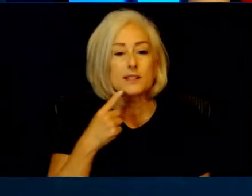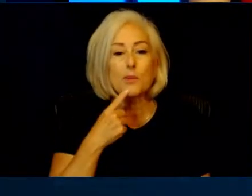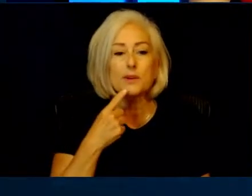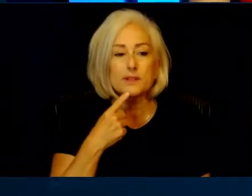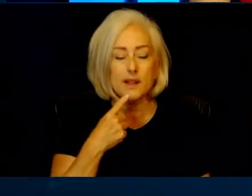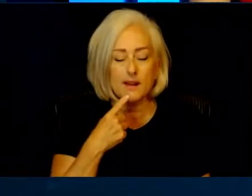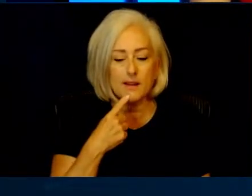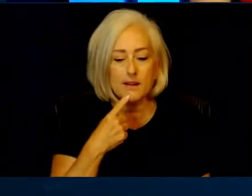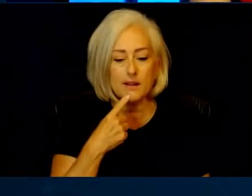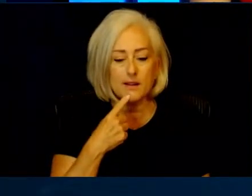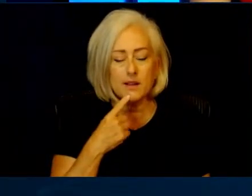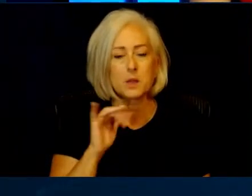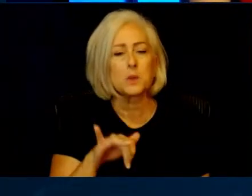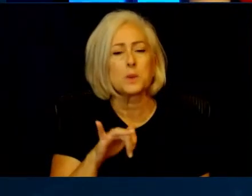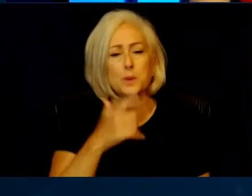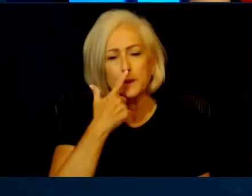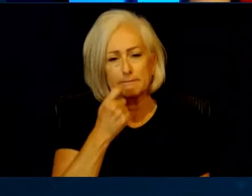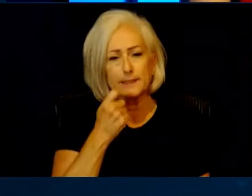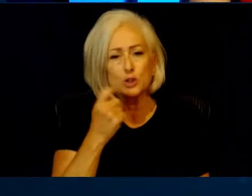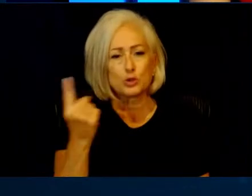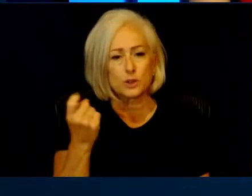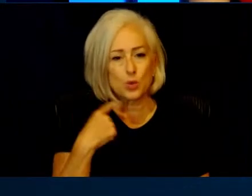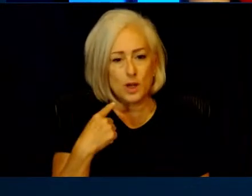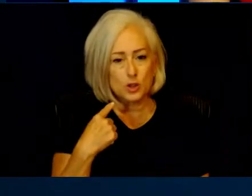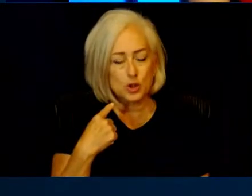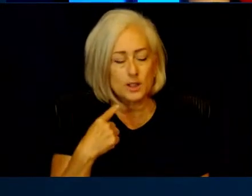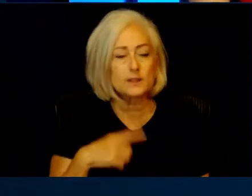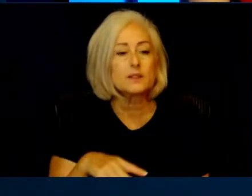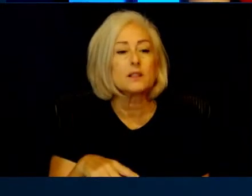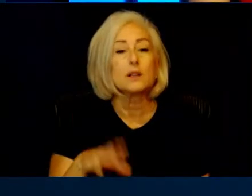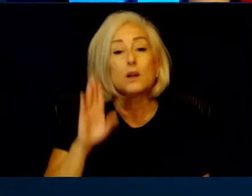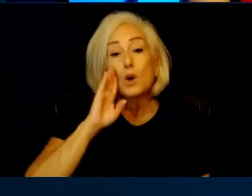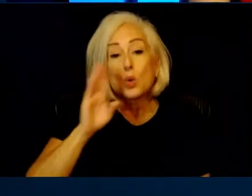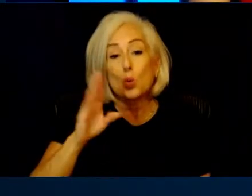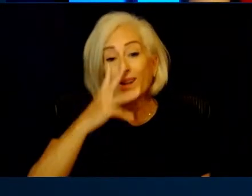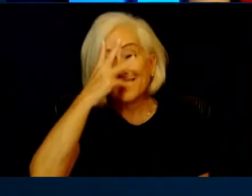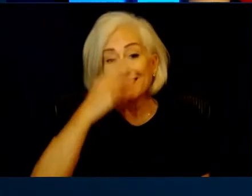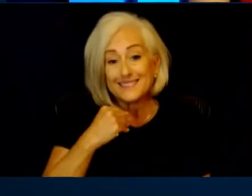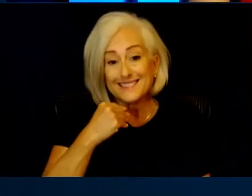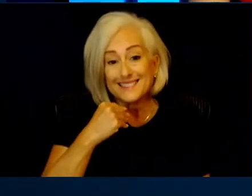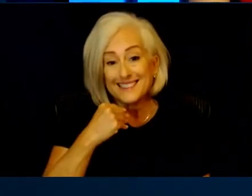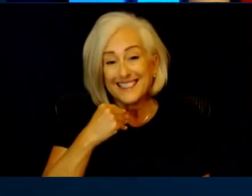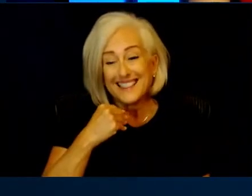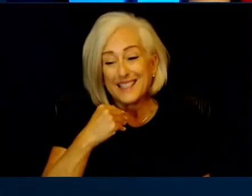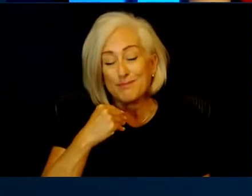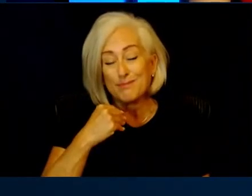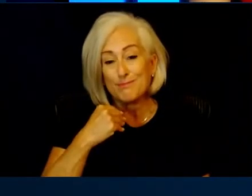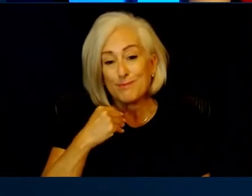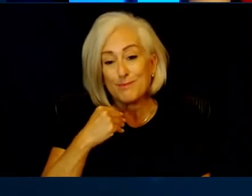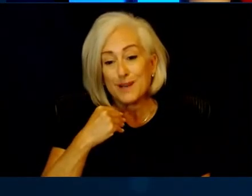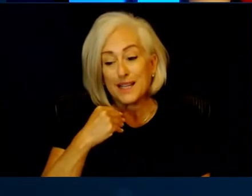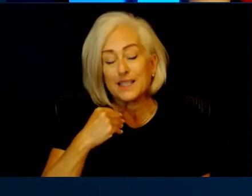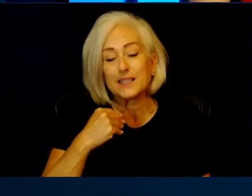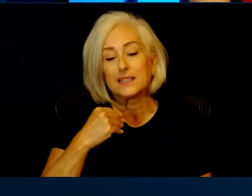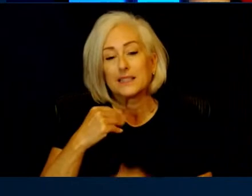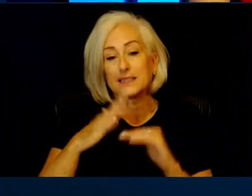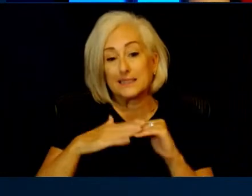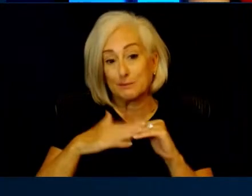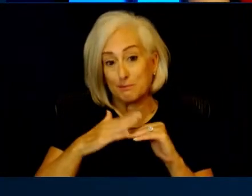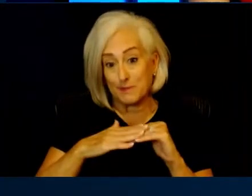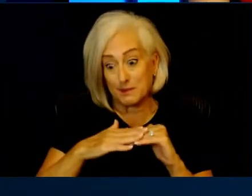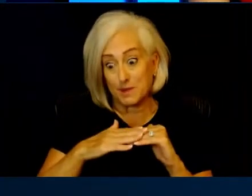interesting question. Yen Liang writes, would sleep deprivation lead to higher risks of getting ADHD